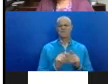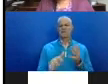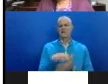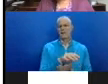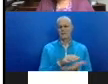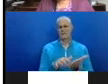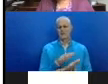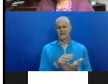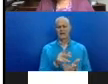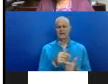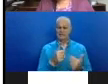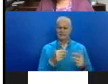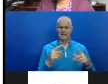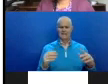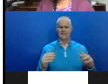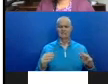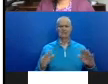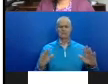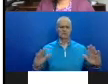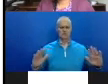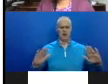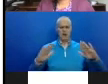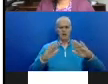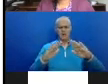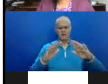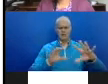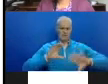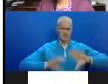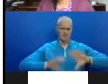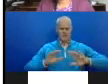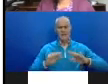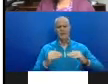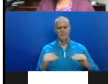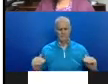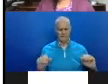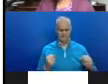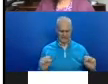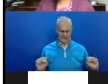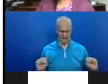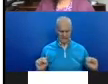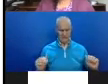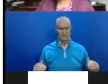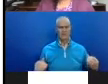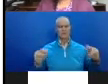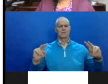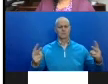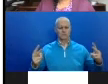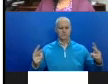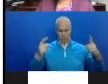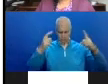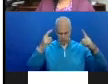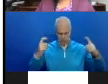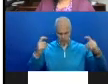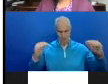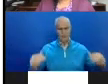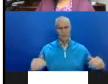really just the triangle idea is just trying to communicate the process of the foundation being safety, and then working through trauma often if